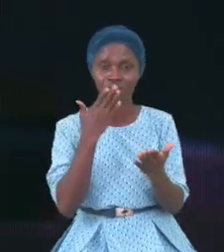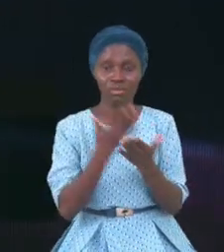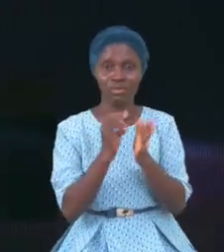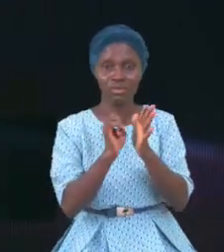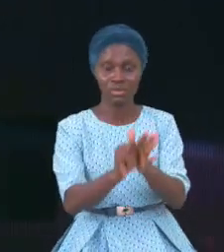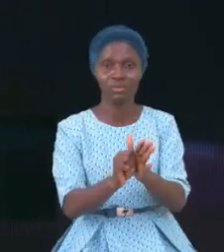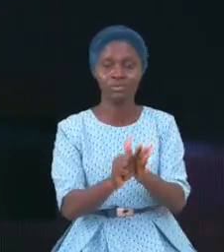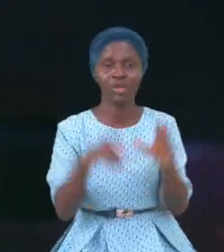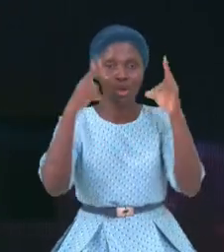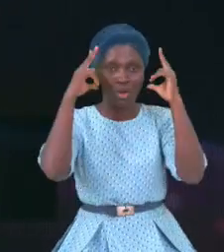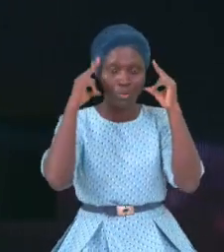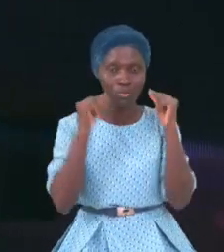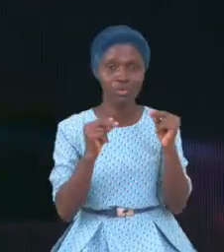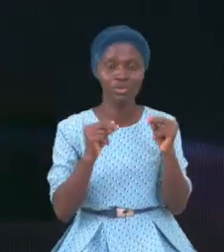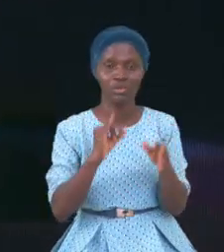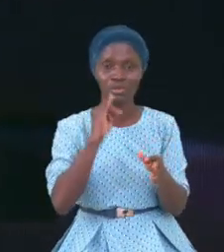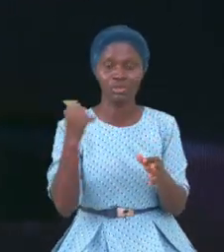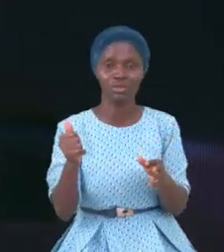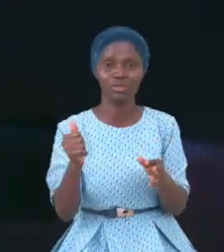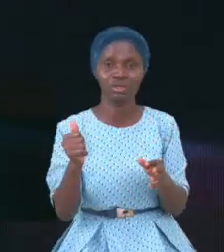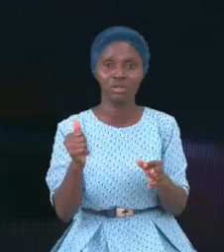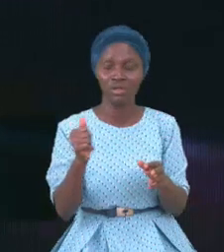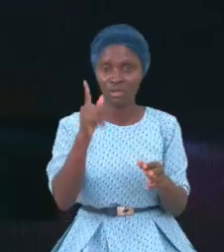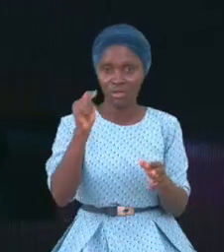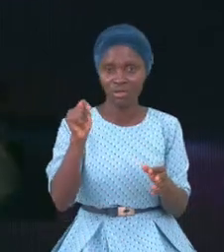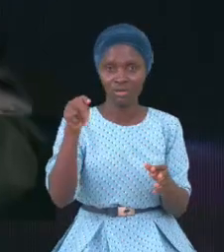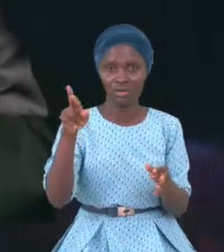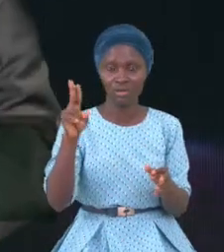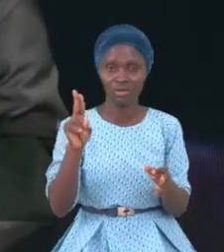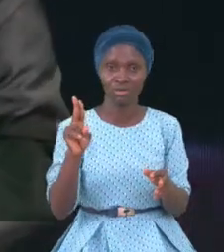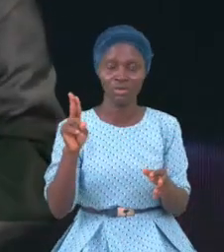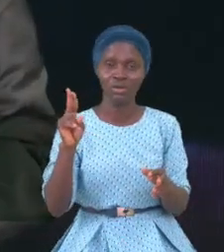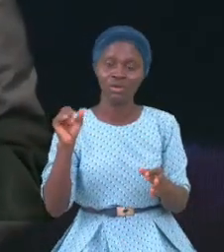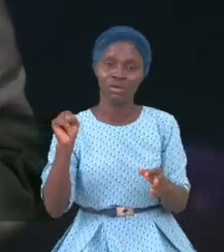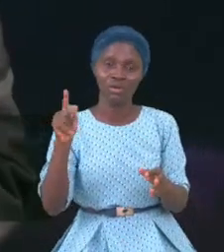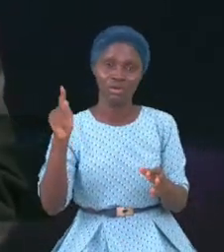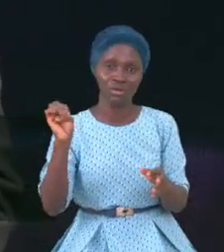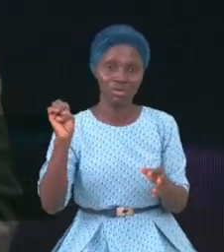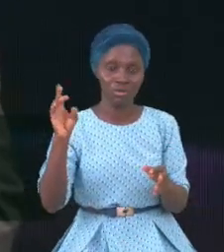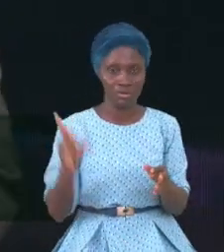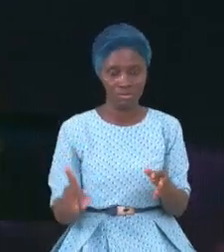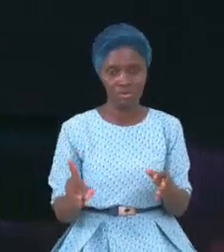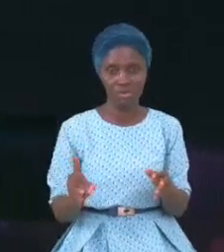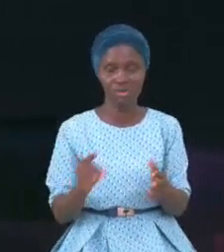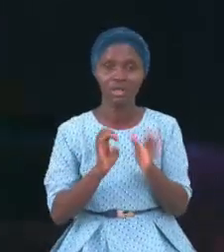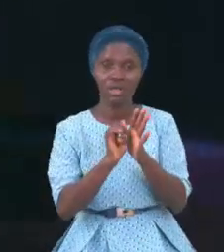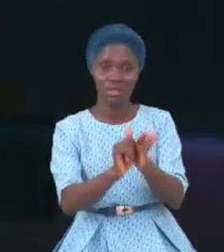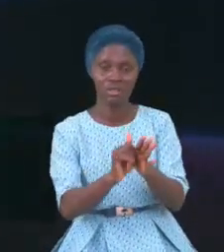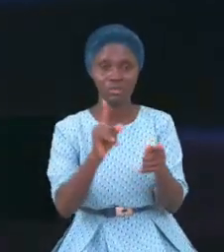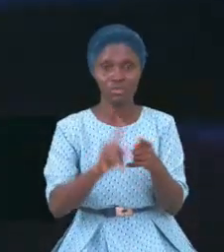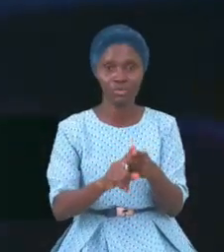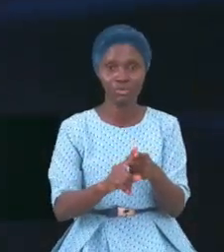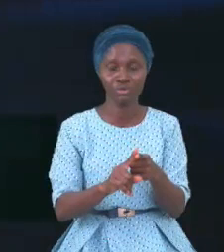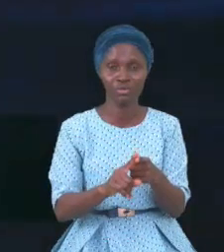a trusted mentor to Timothy. There is Peter and there is Mark.